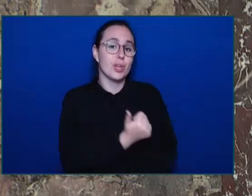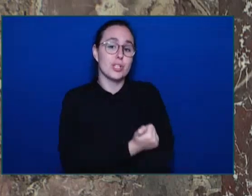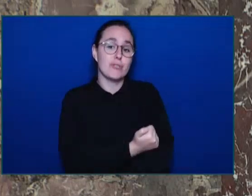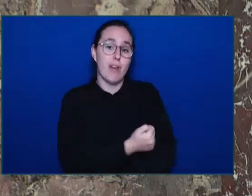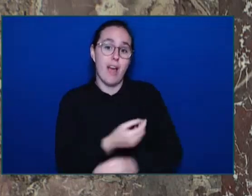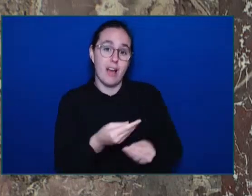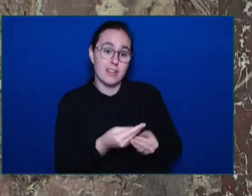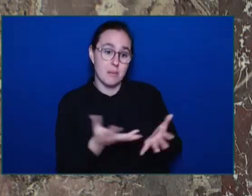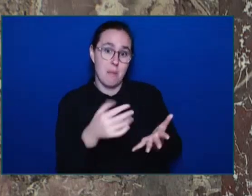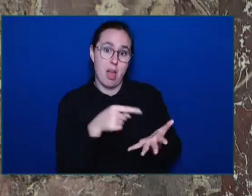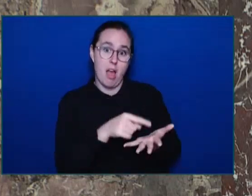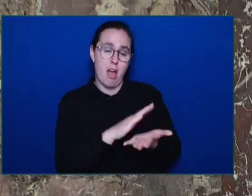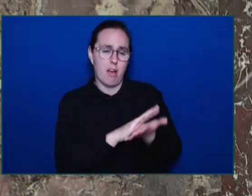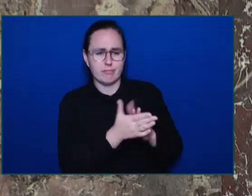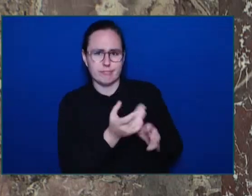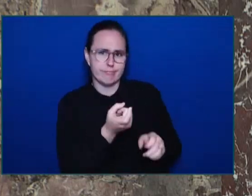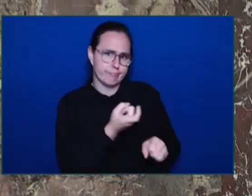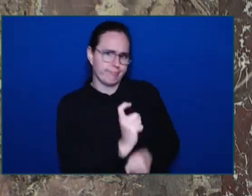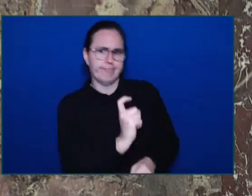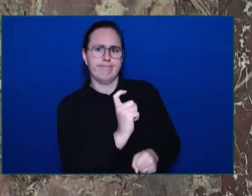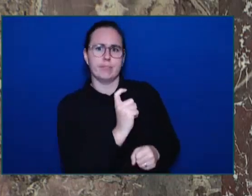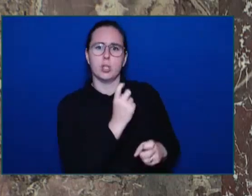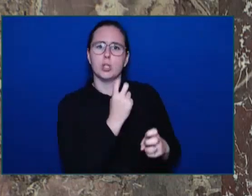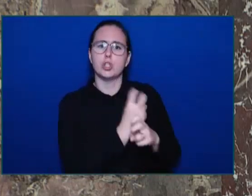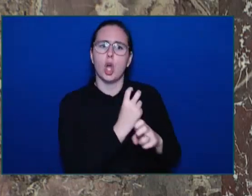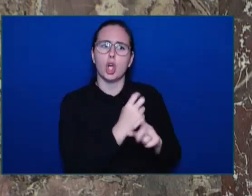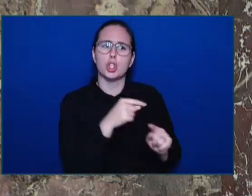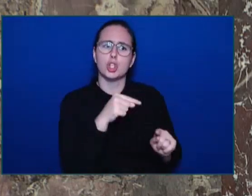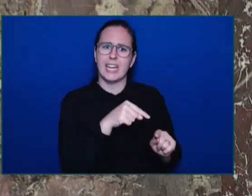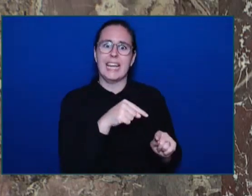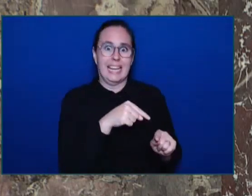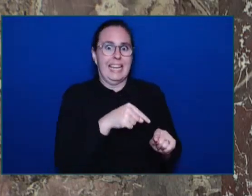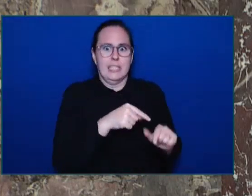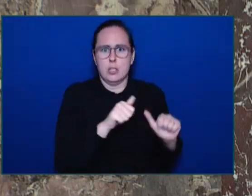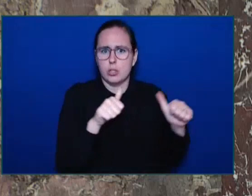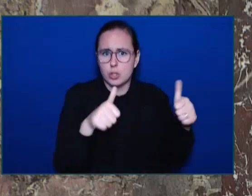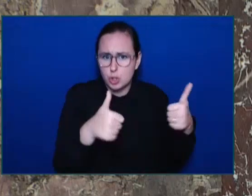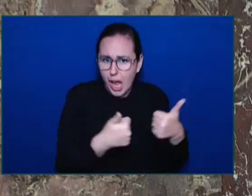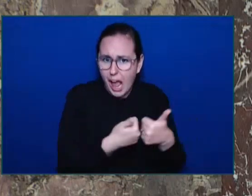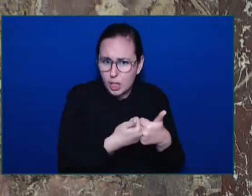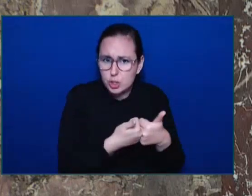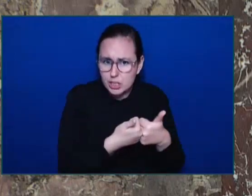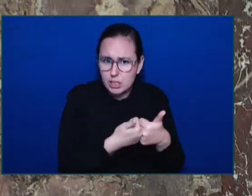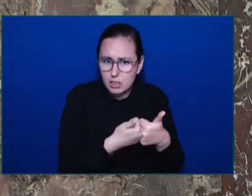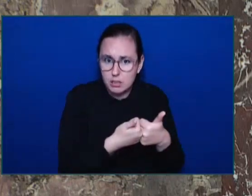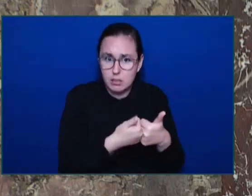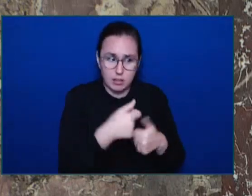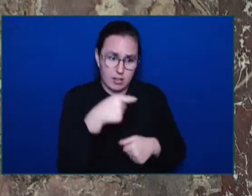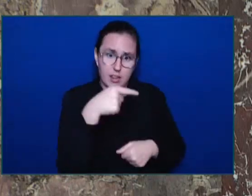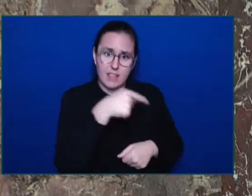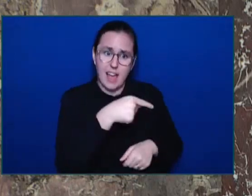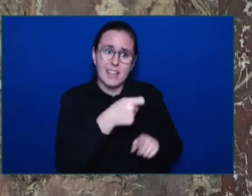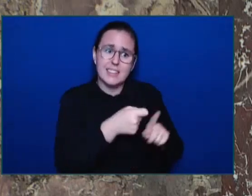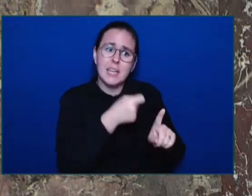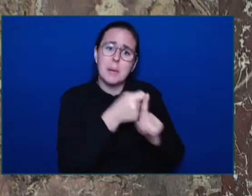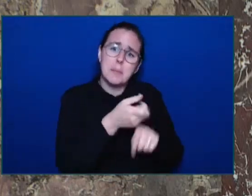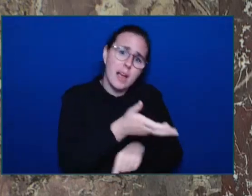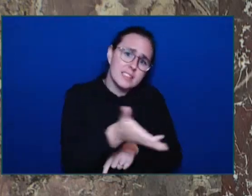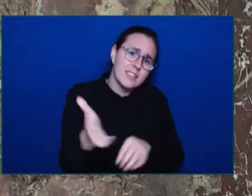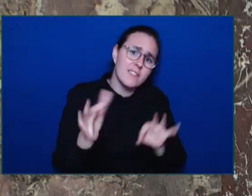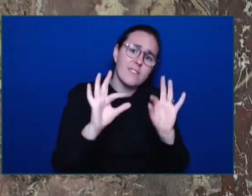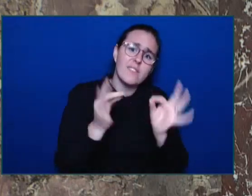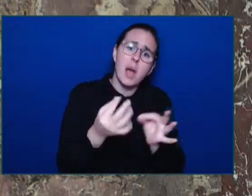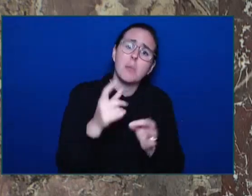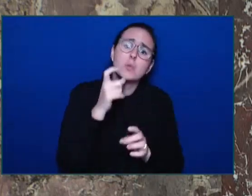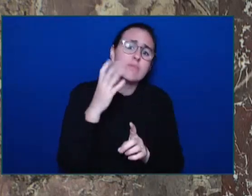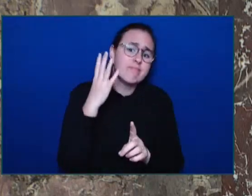absolutely, but certainly for the families who have lost loved ones, and a lot of those loved ones are kids. The member's right. This is killing